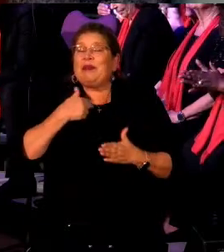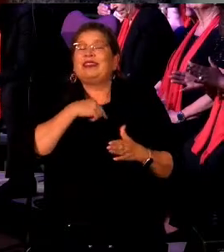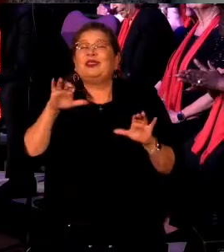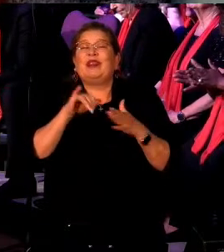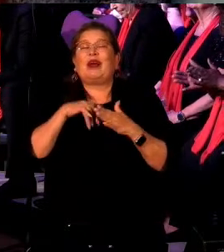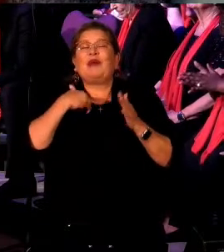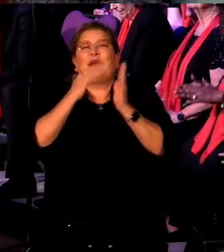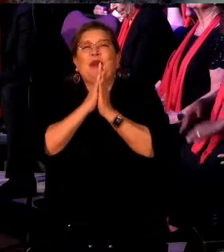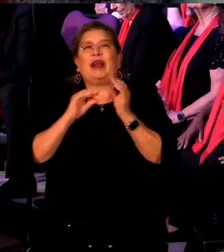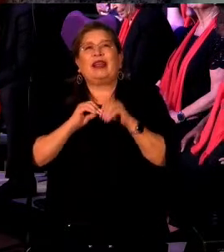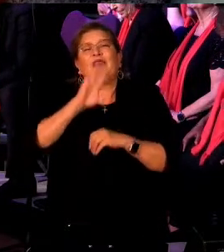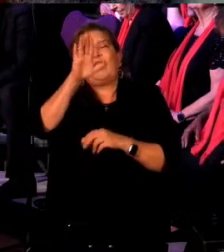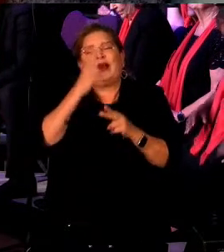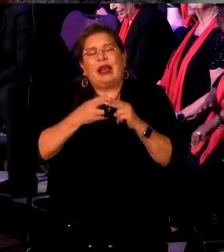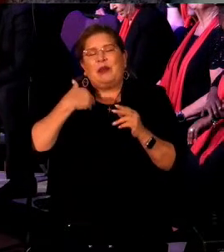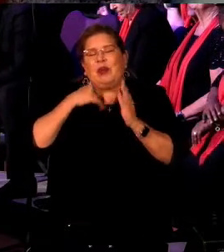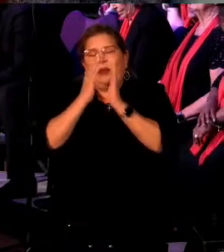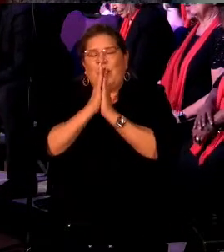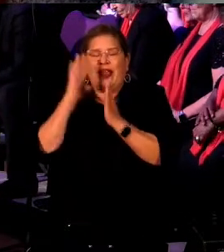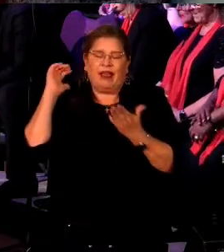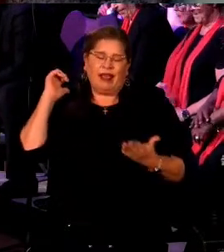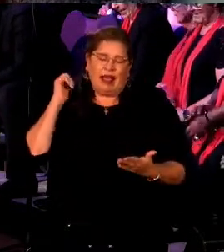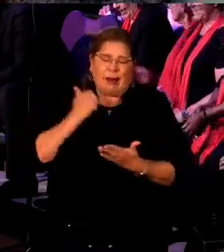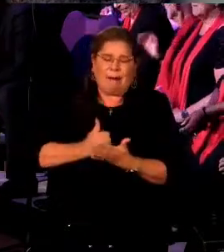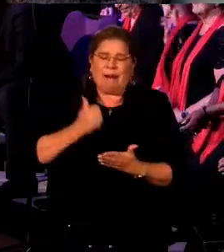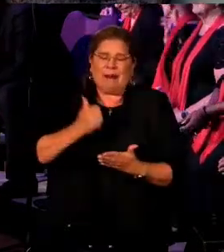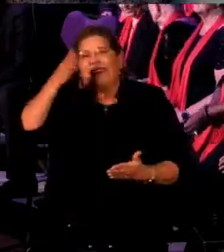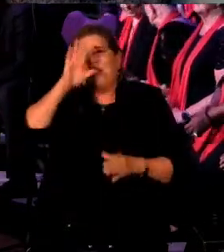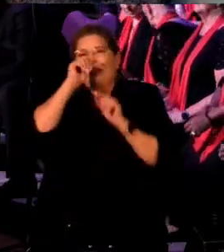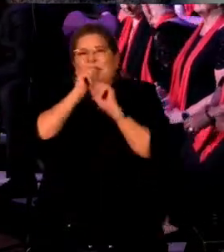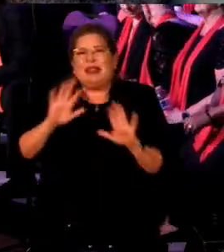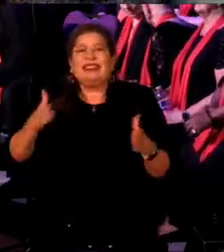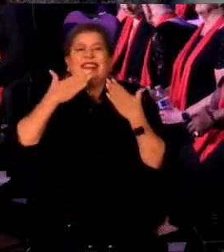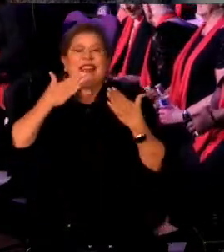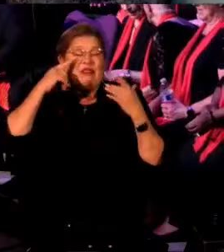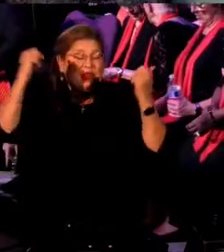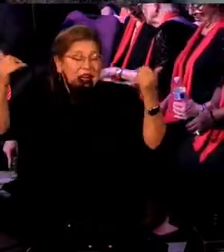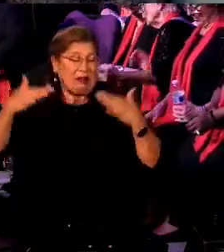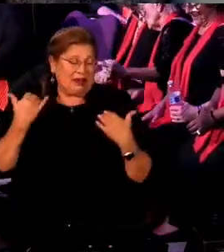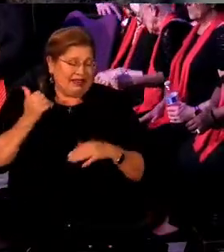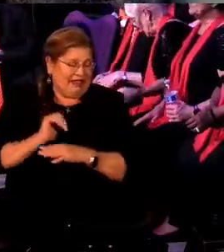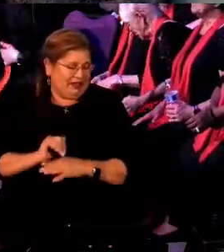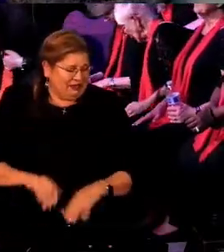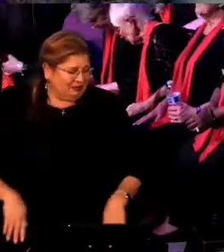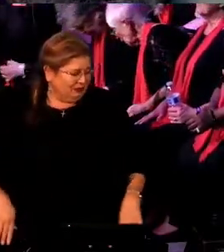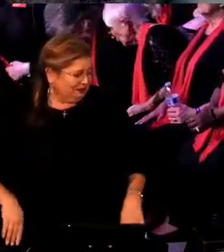In your name we ask it. Amen. God bless you. Thanks for coming tonight.